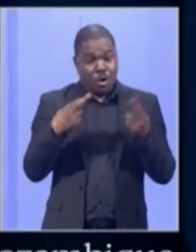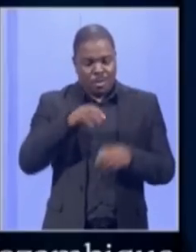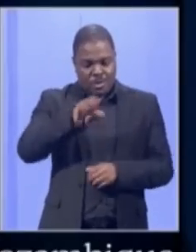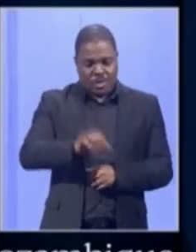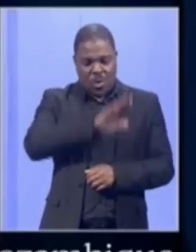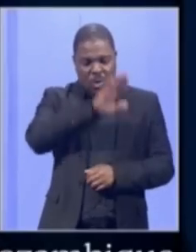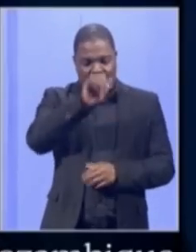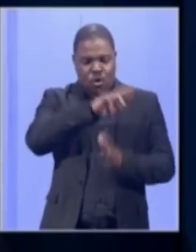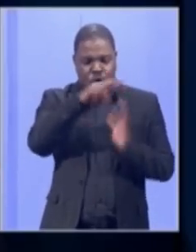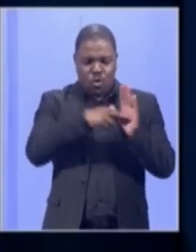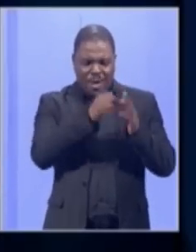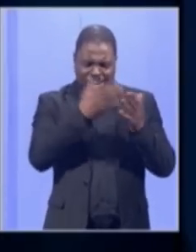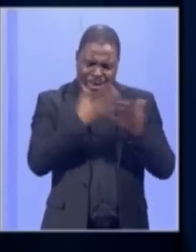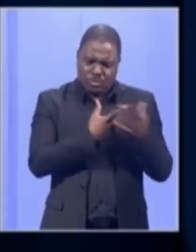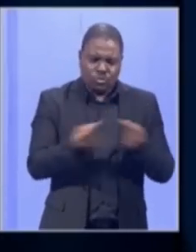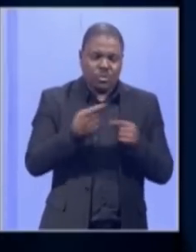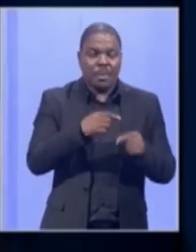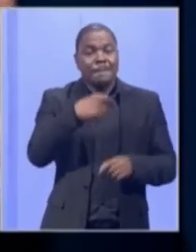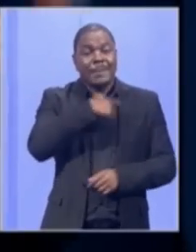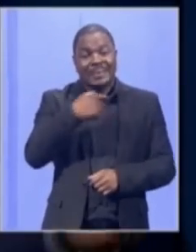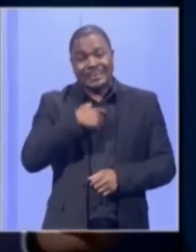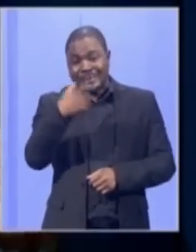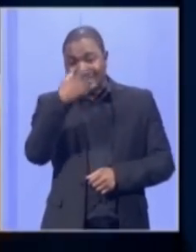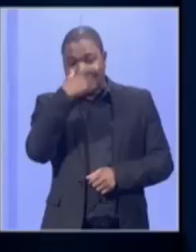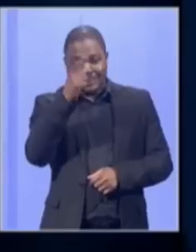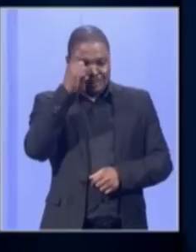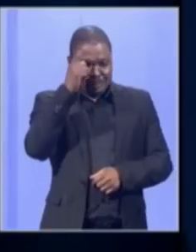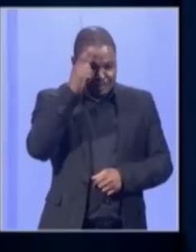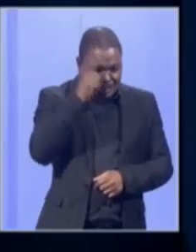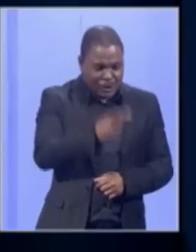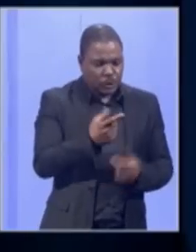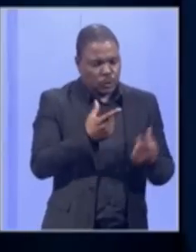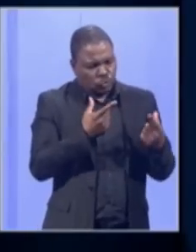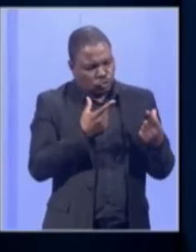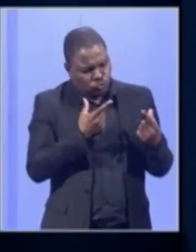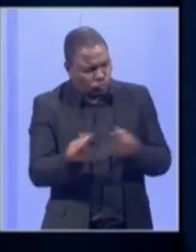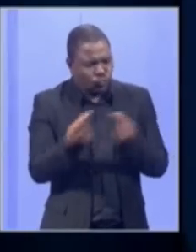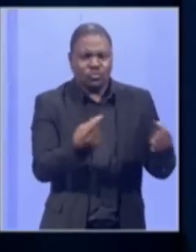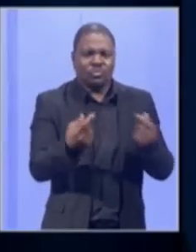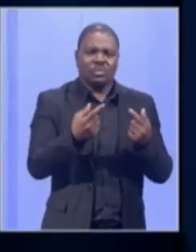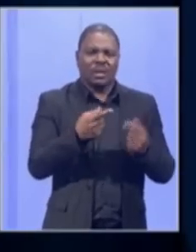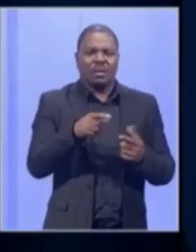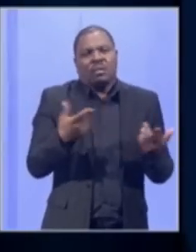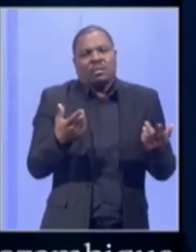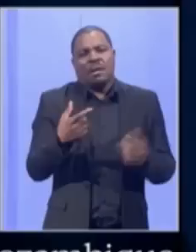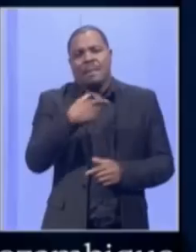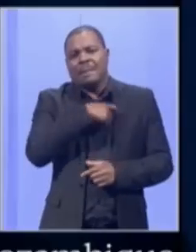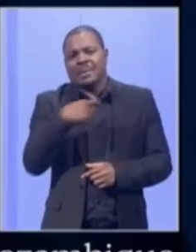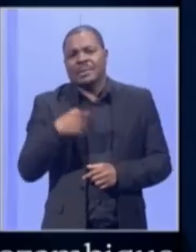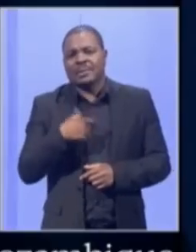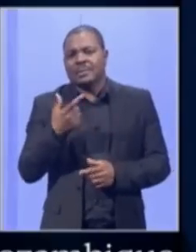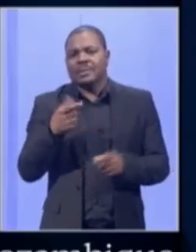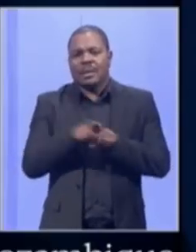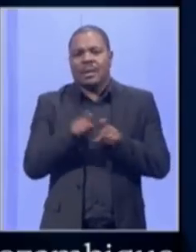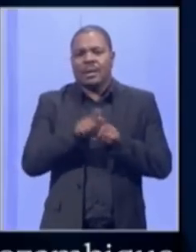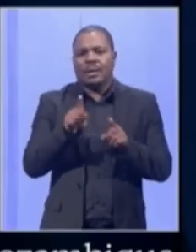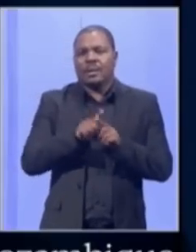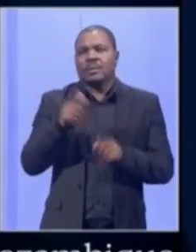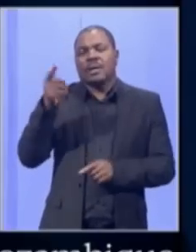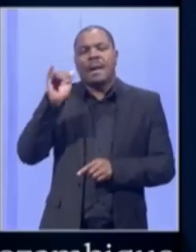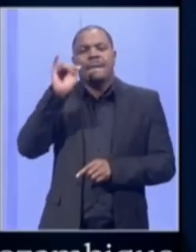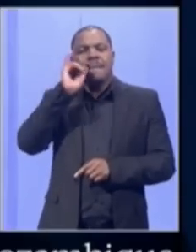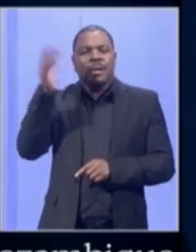region. President Ramaphosa needs to step up his actions. You know, that thing of President Mbeki, like